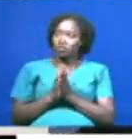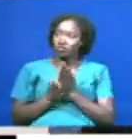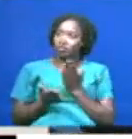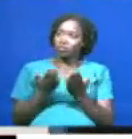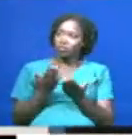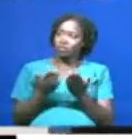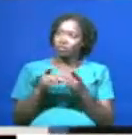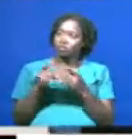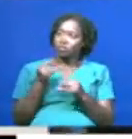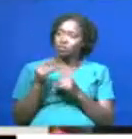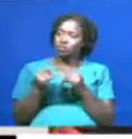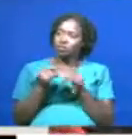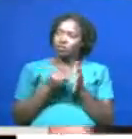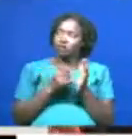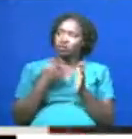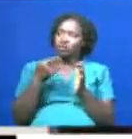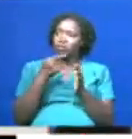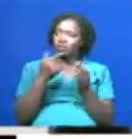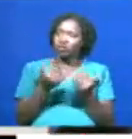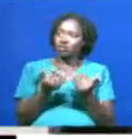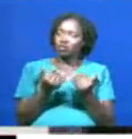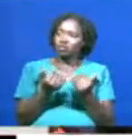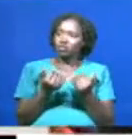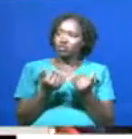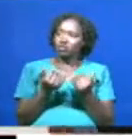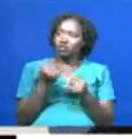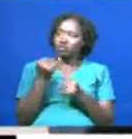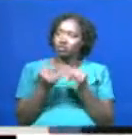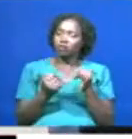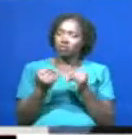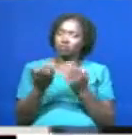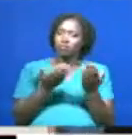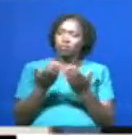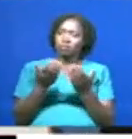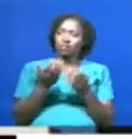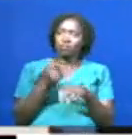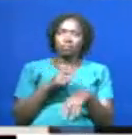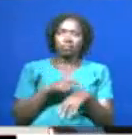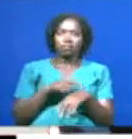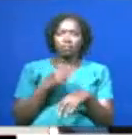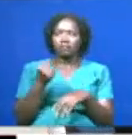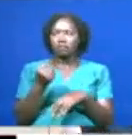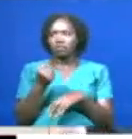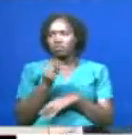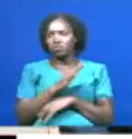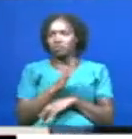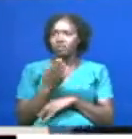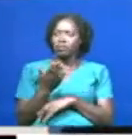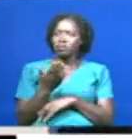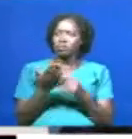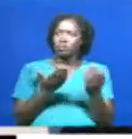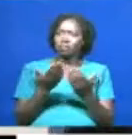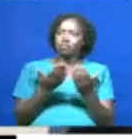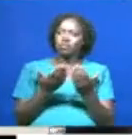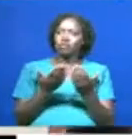we conclude, if you could just tell us, now it's the end of business day, it's almost 5 p.m. A lot of businesses no longer have any way